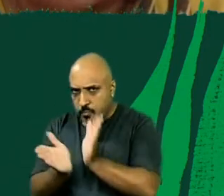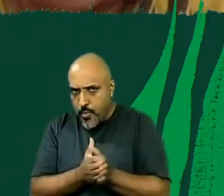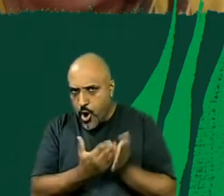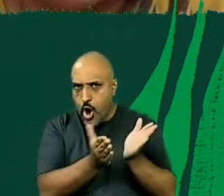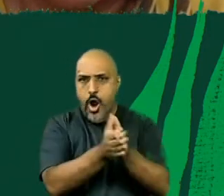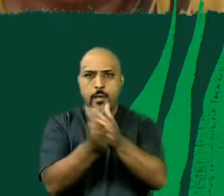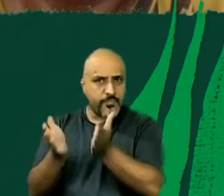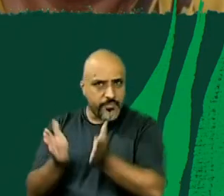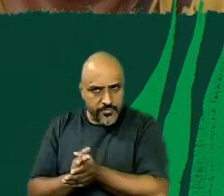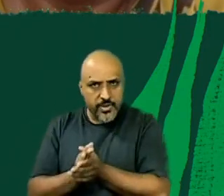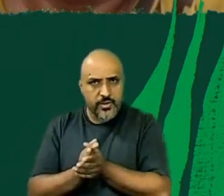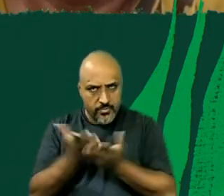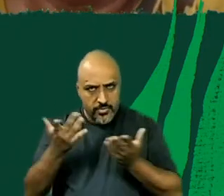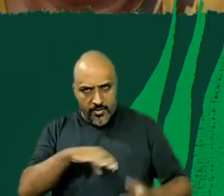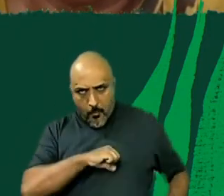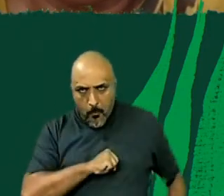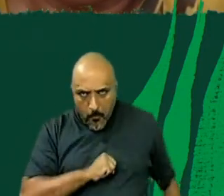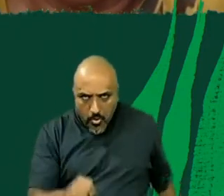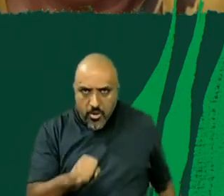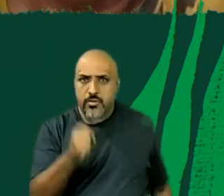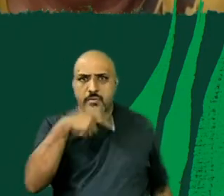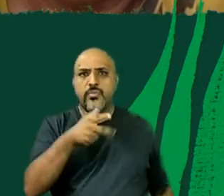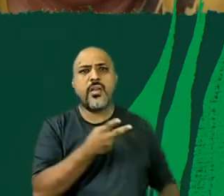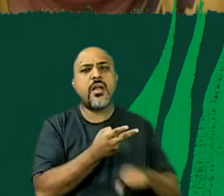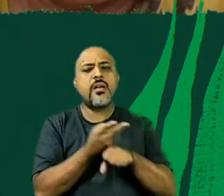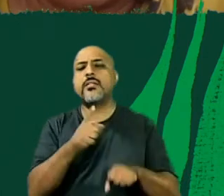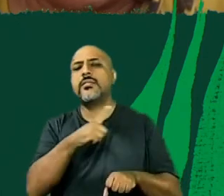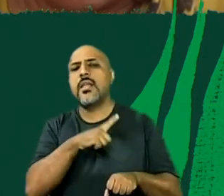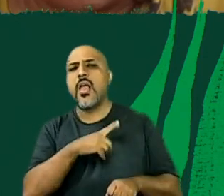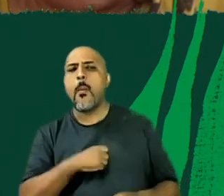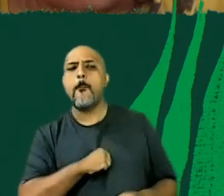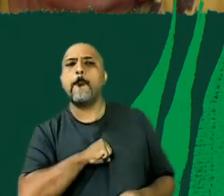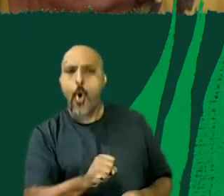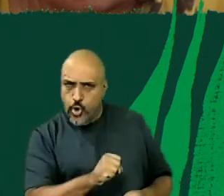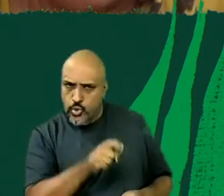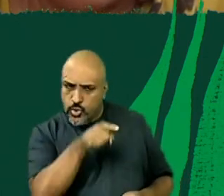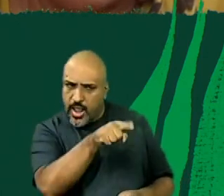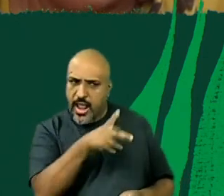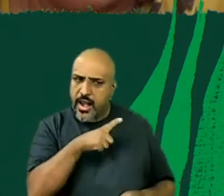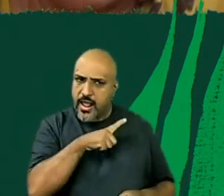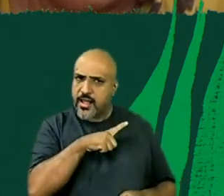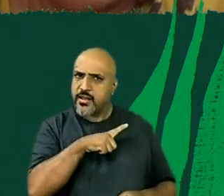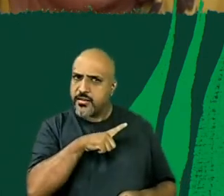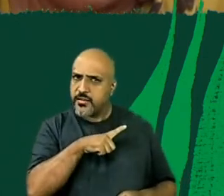when they have an abortion, when they go for an abortion, if